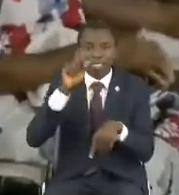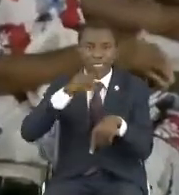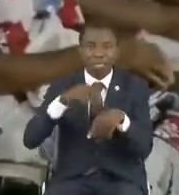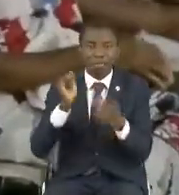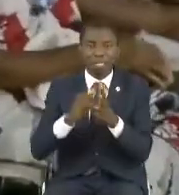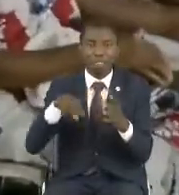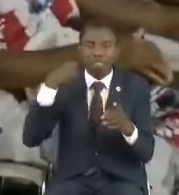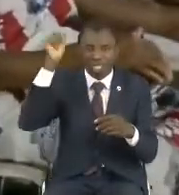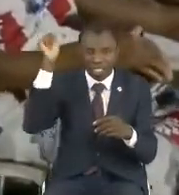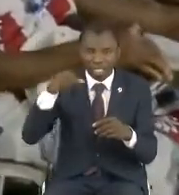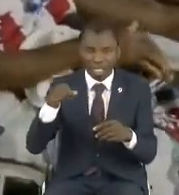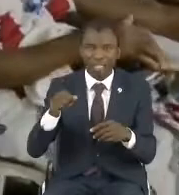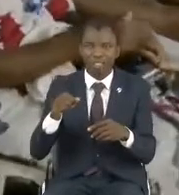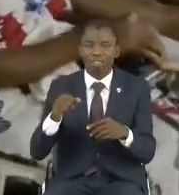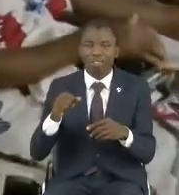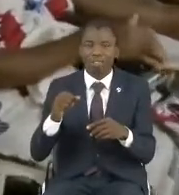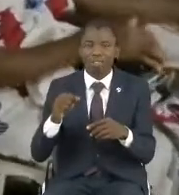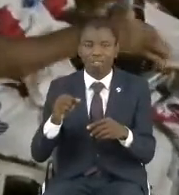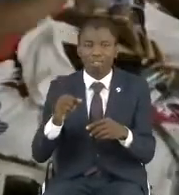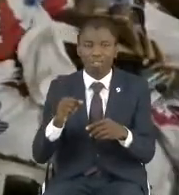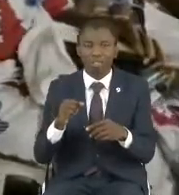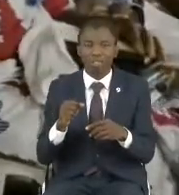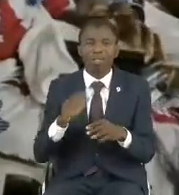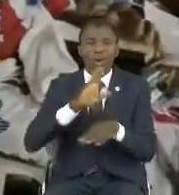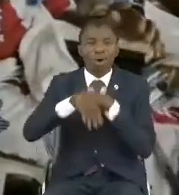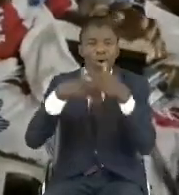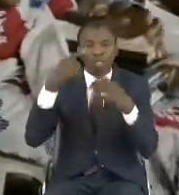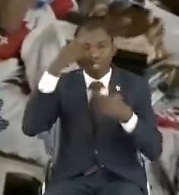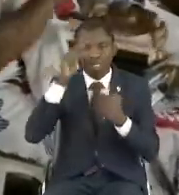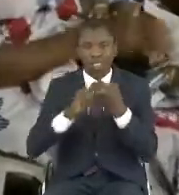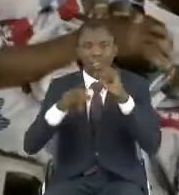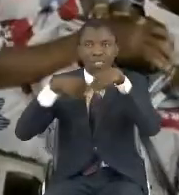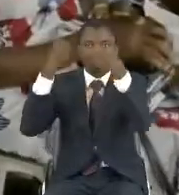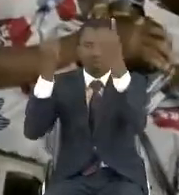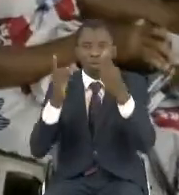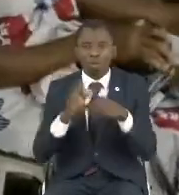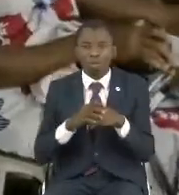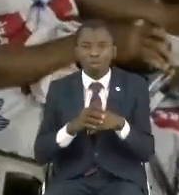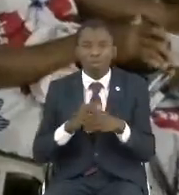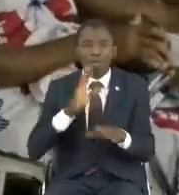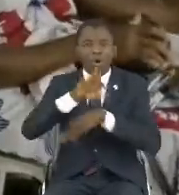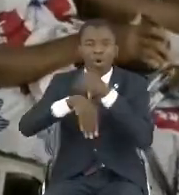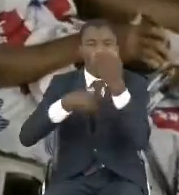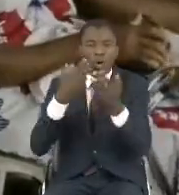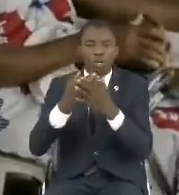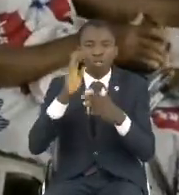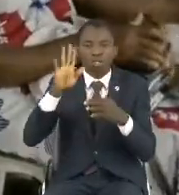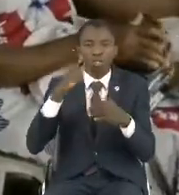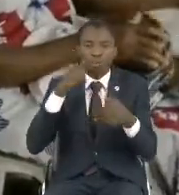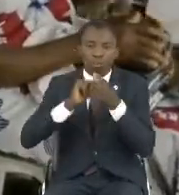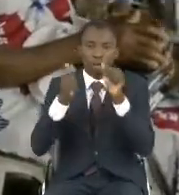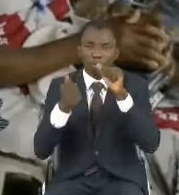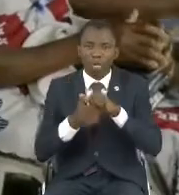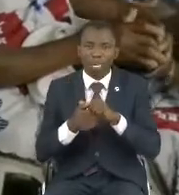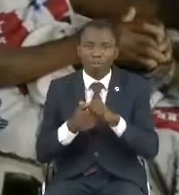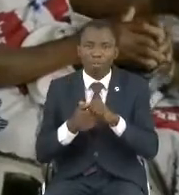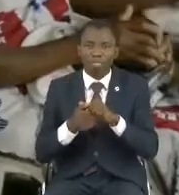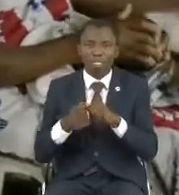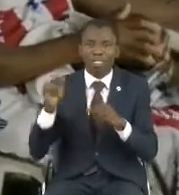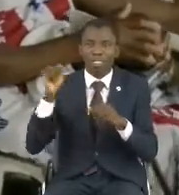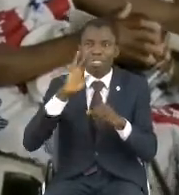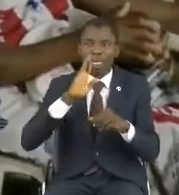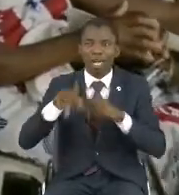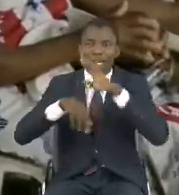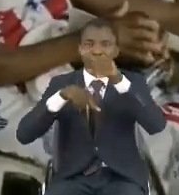yes, all the problems are gone. I said all your problems in particular, they are